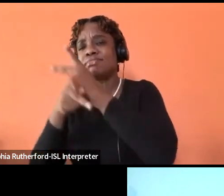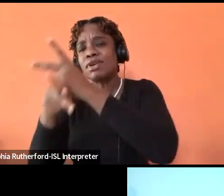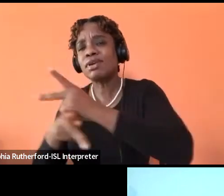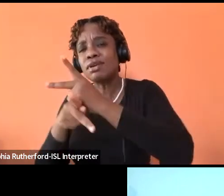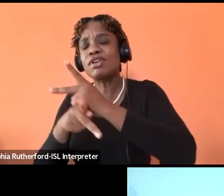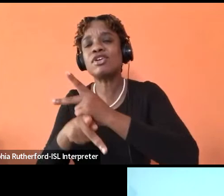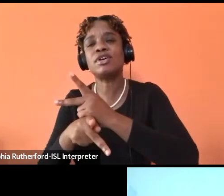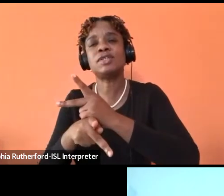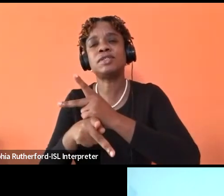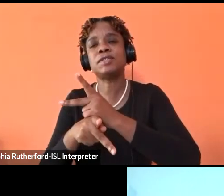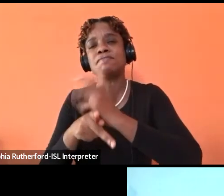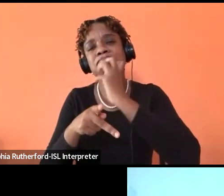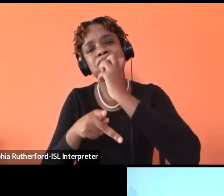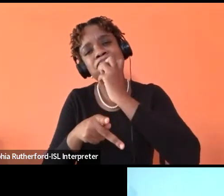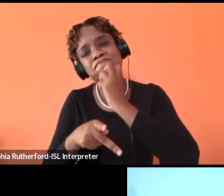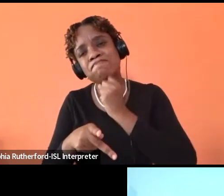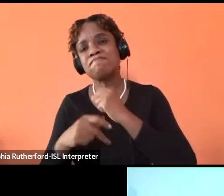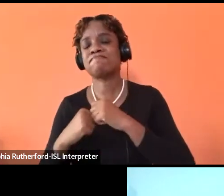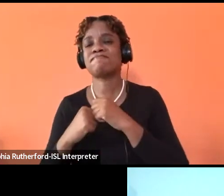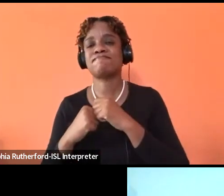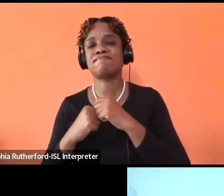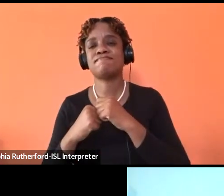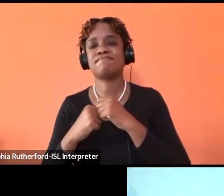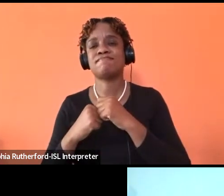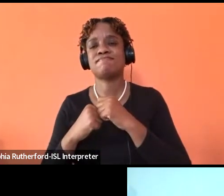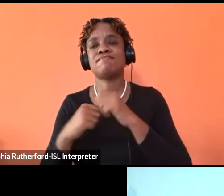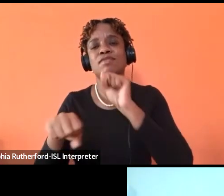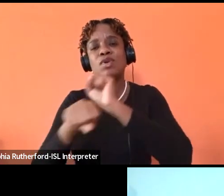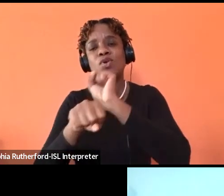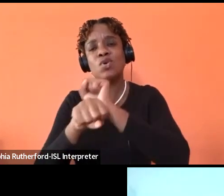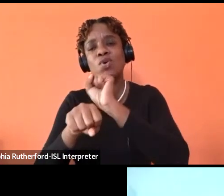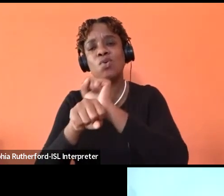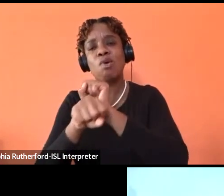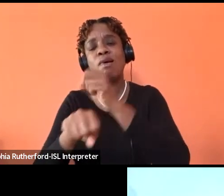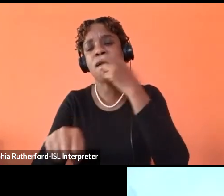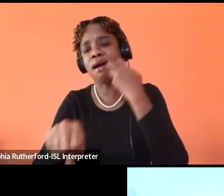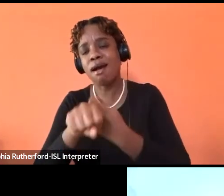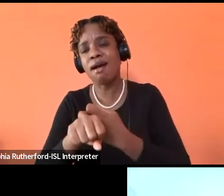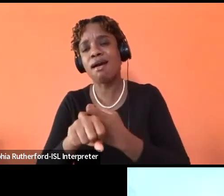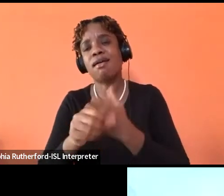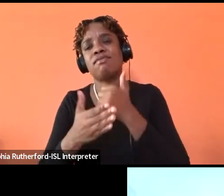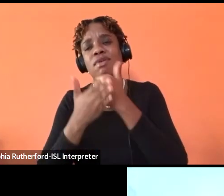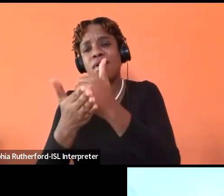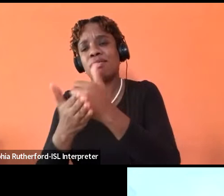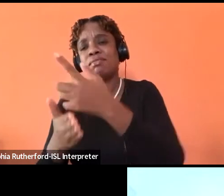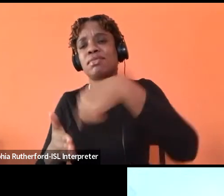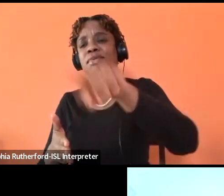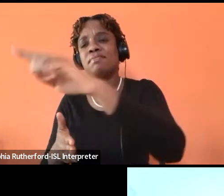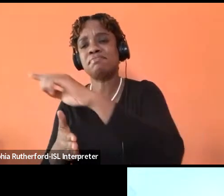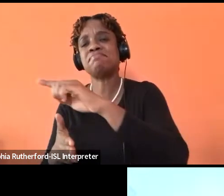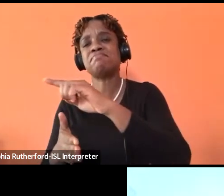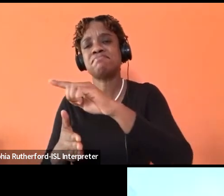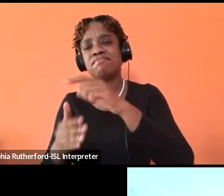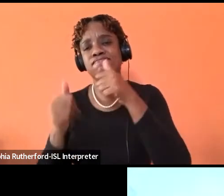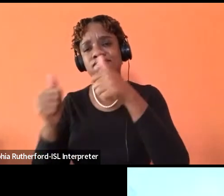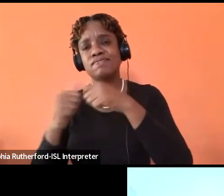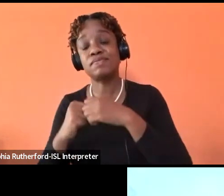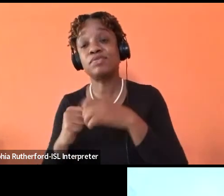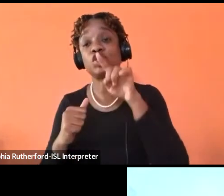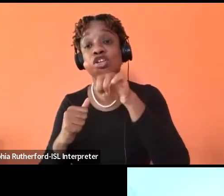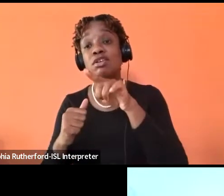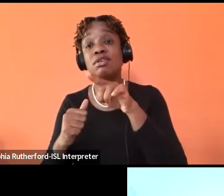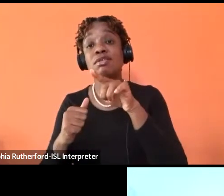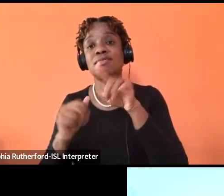to improve patients' functions within their physical ability. She's a born-again Christian and a